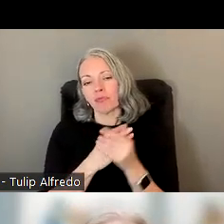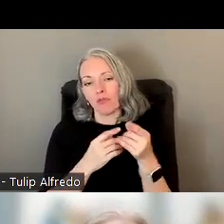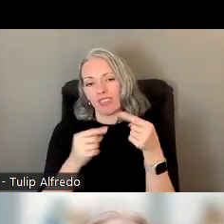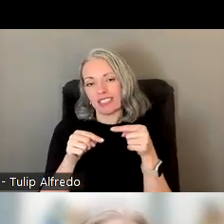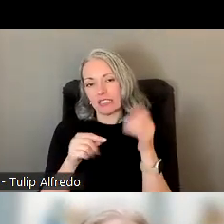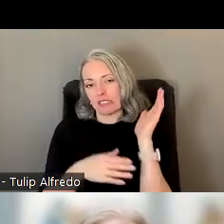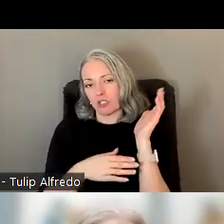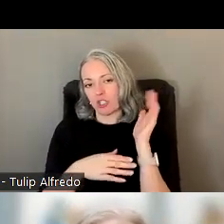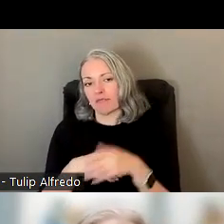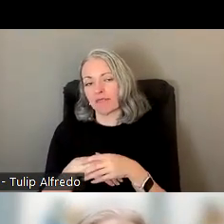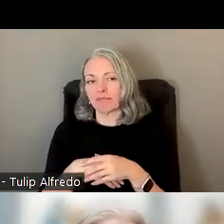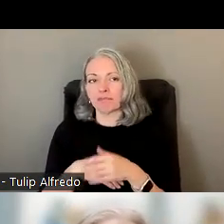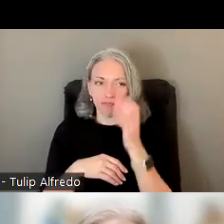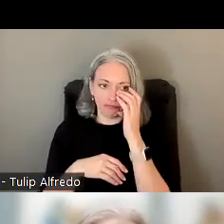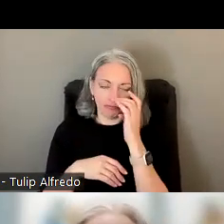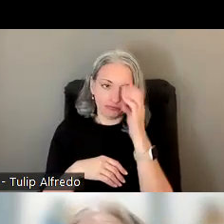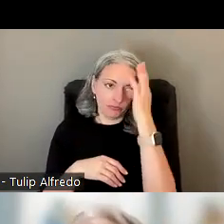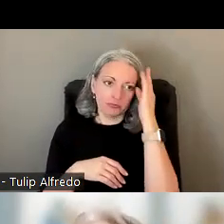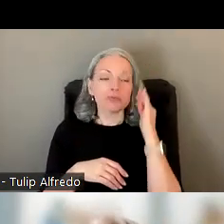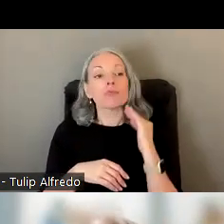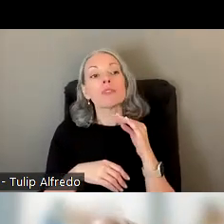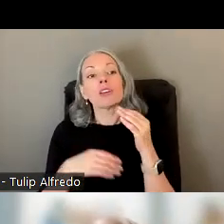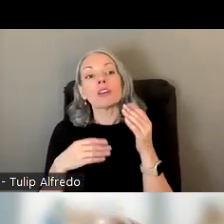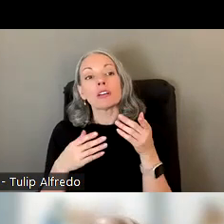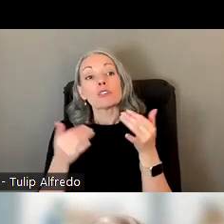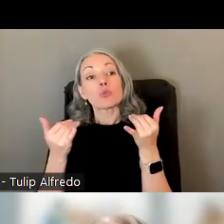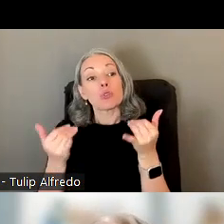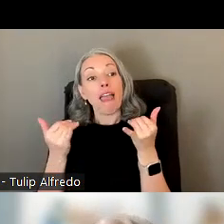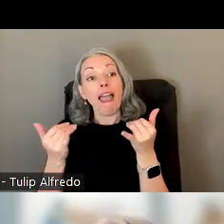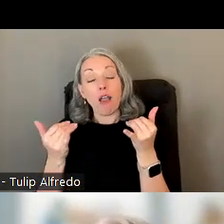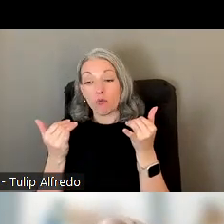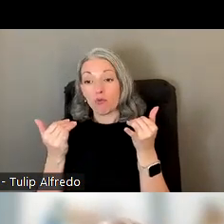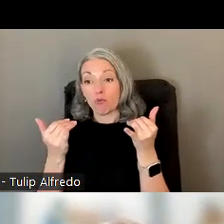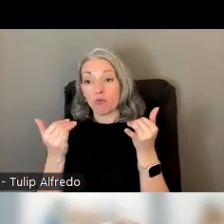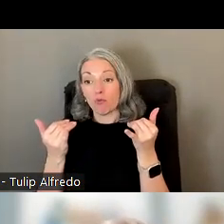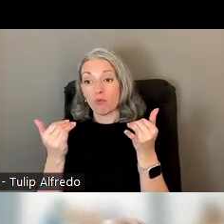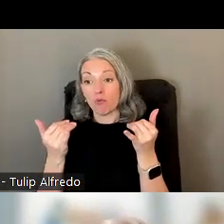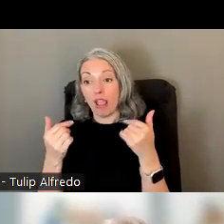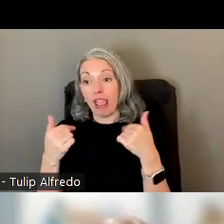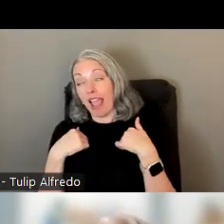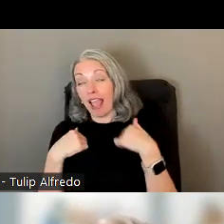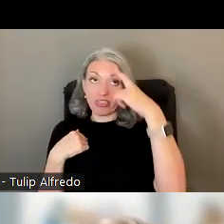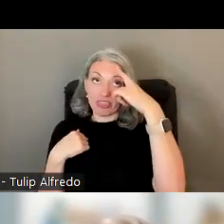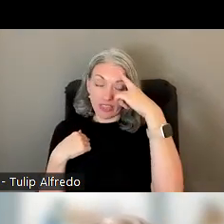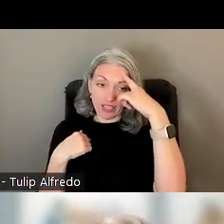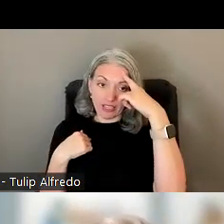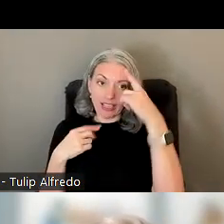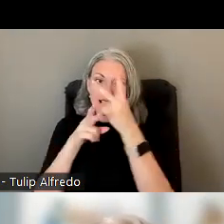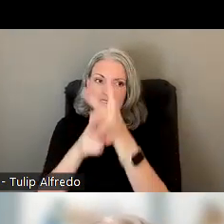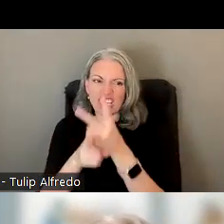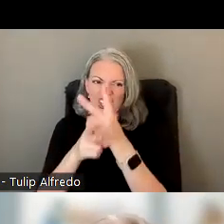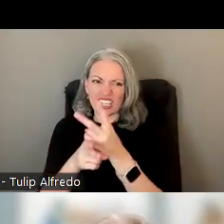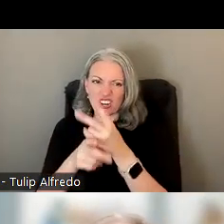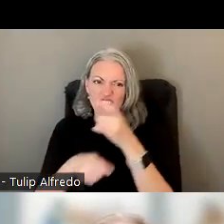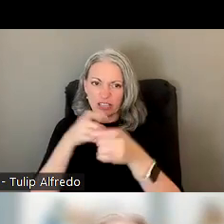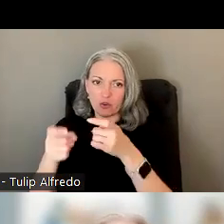session. Next slide. Okay, so I'm going to move on now to what I think of as sort of caregiver related